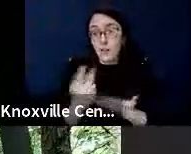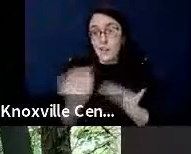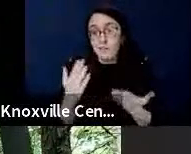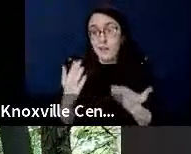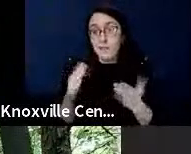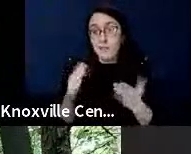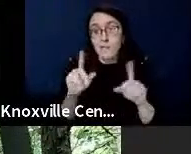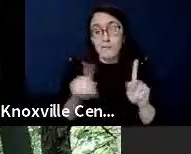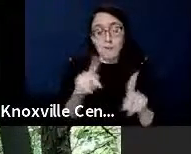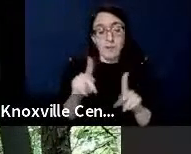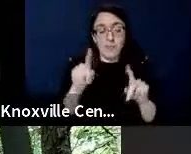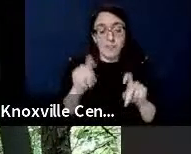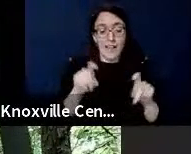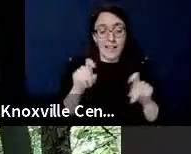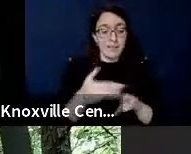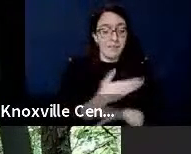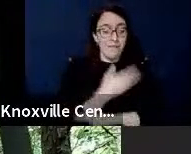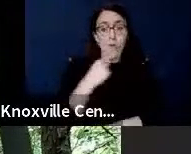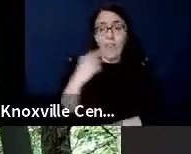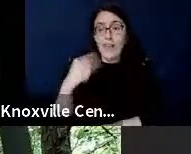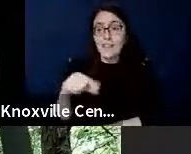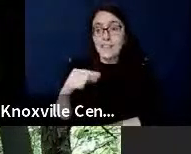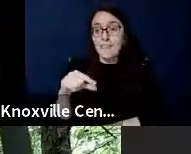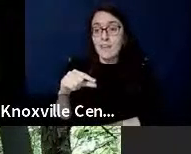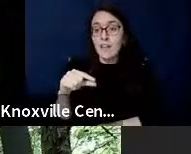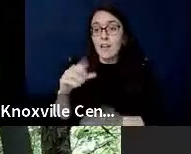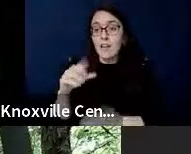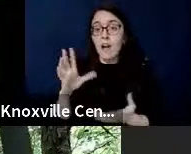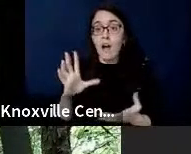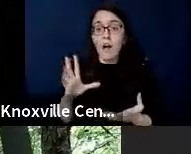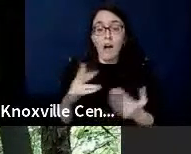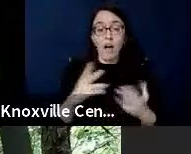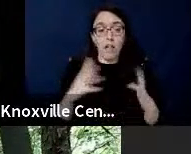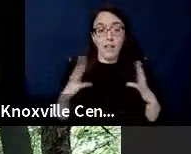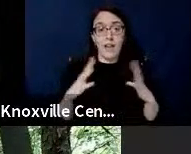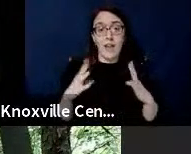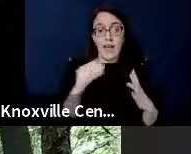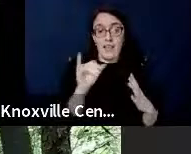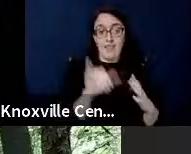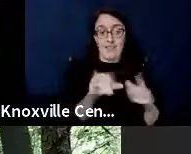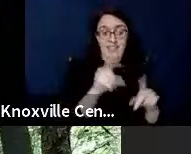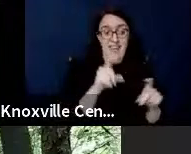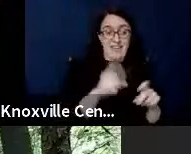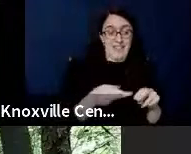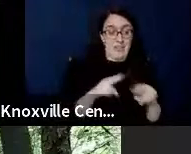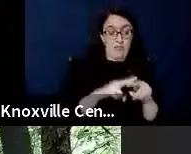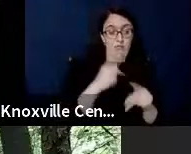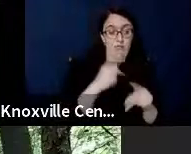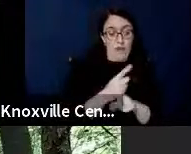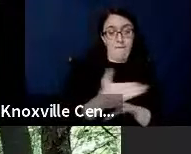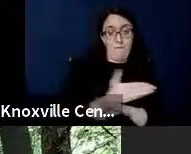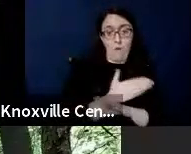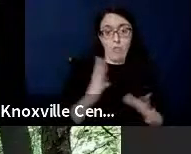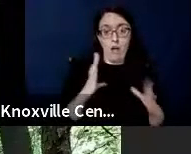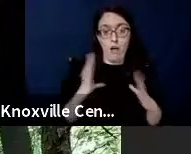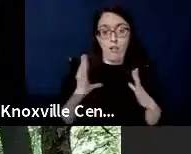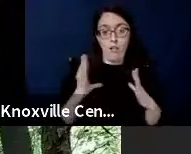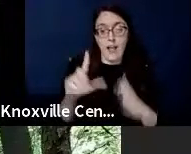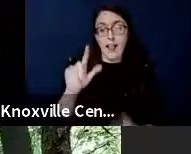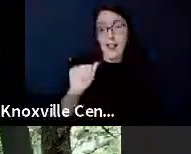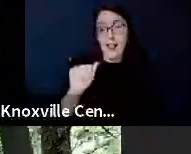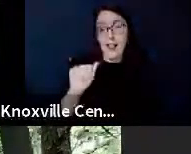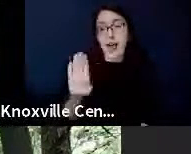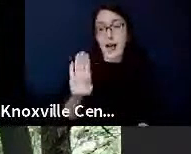holiday. I know our testing increased right before the Thanksgiving holiday. Lab turnaround